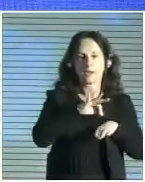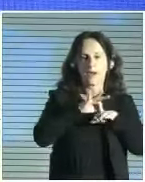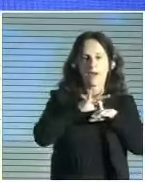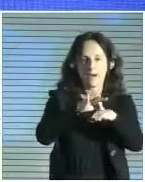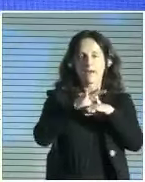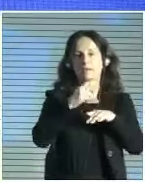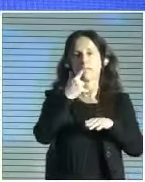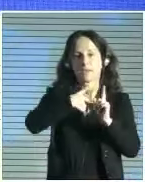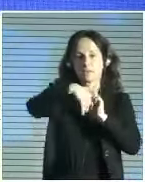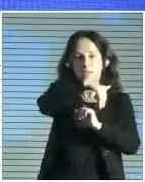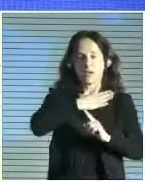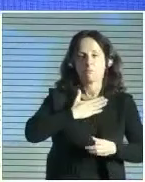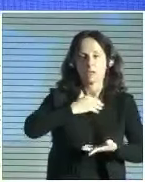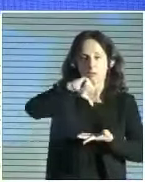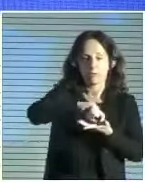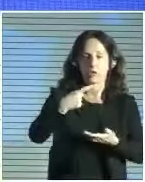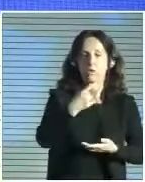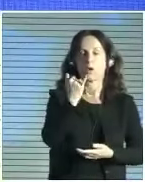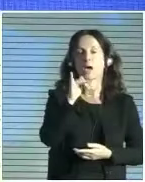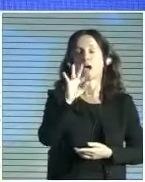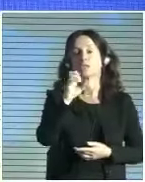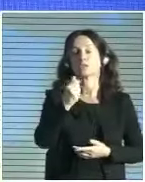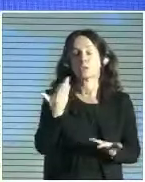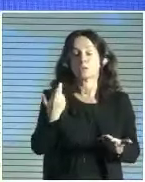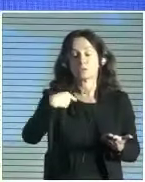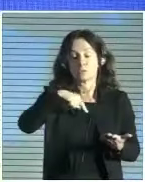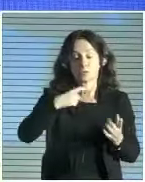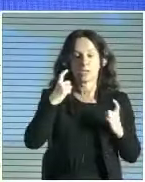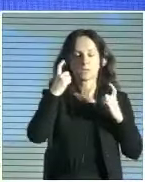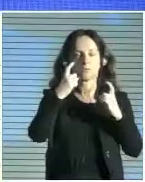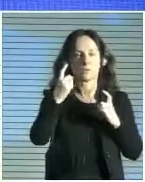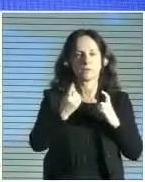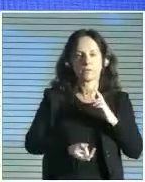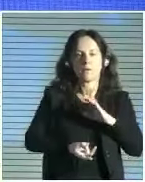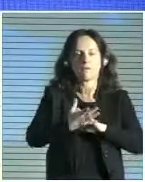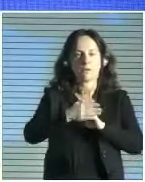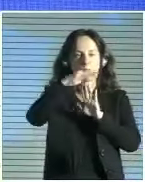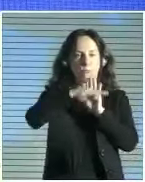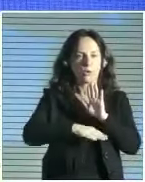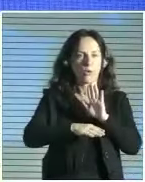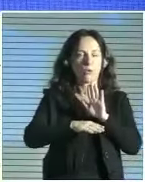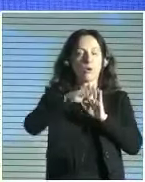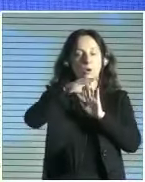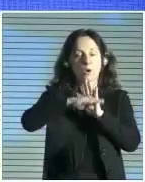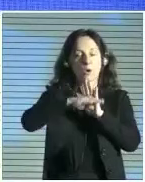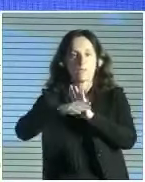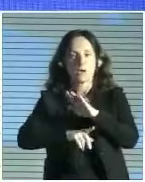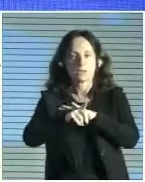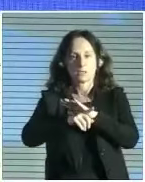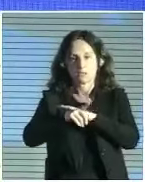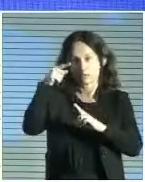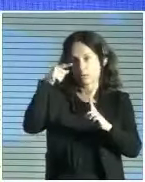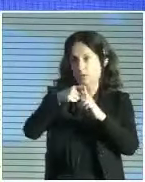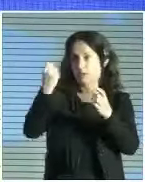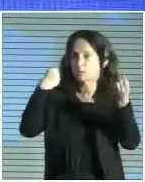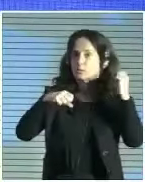some efforts on some programs so that mitigation actions are taking place, not only